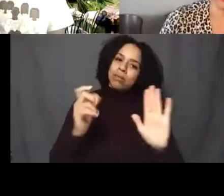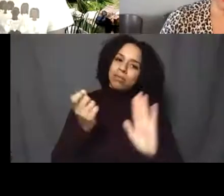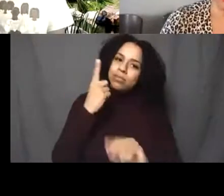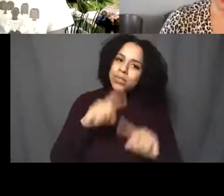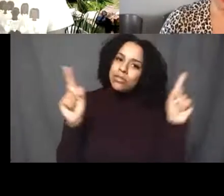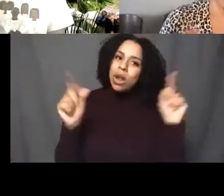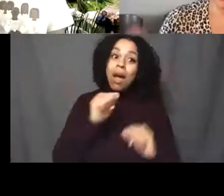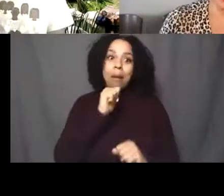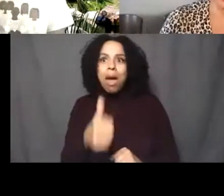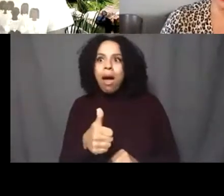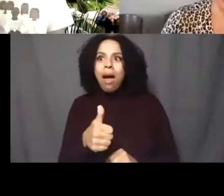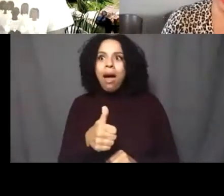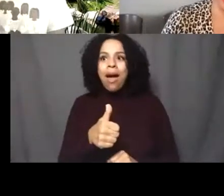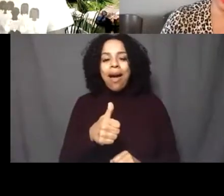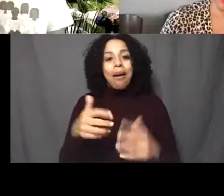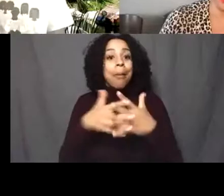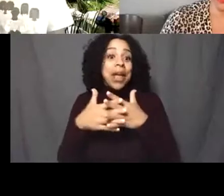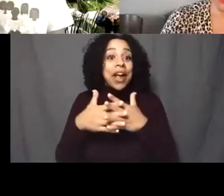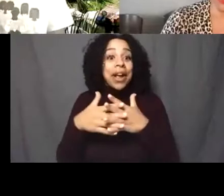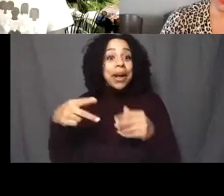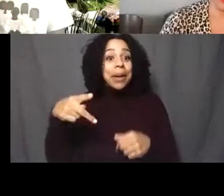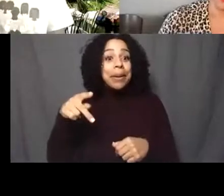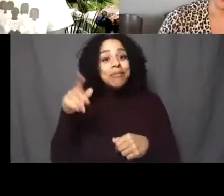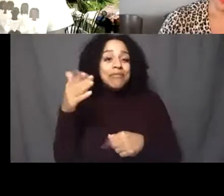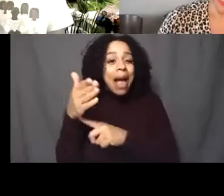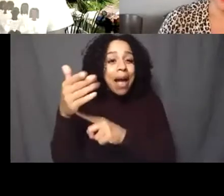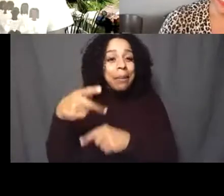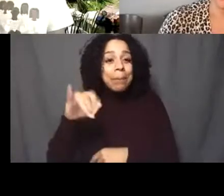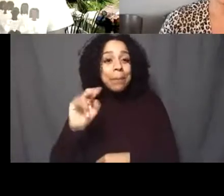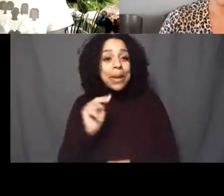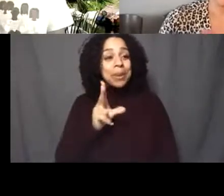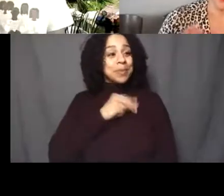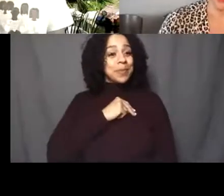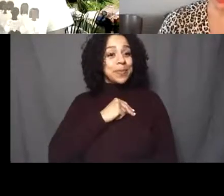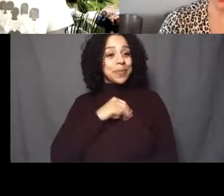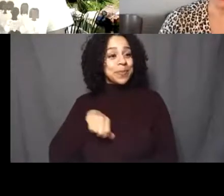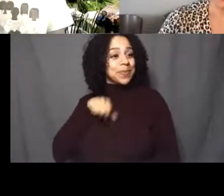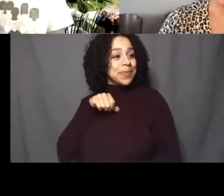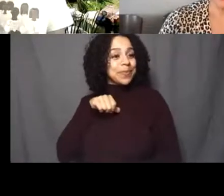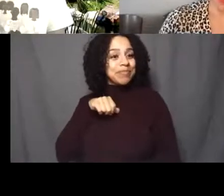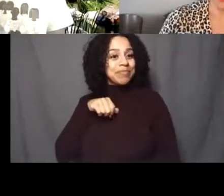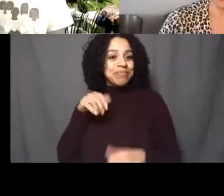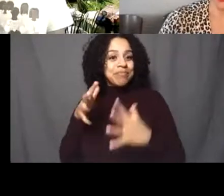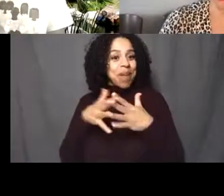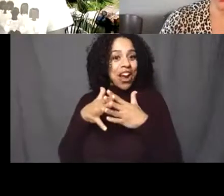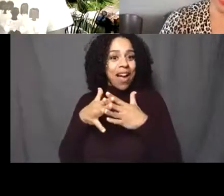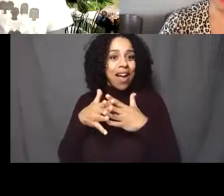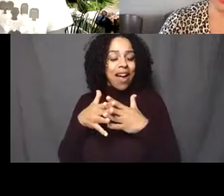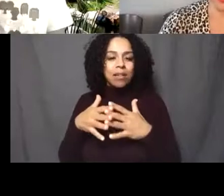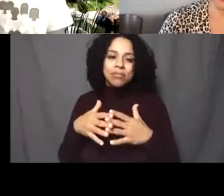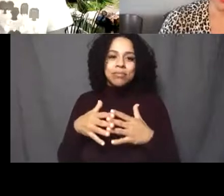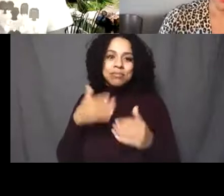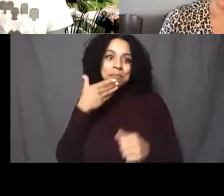country can do no wrong, this is an exceptional nation and the best country in the world. That's clearly not true. That has never been true for